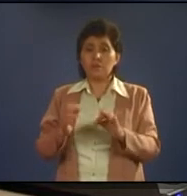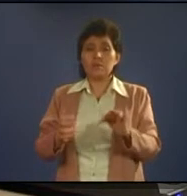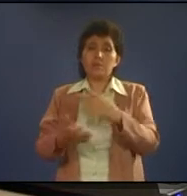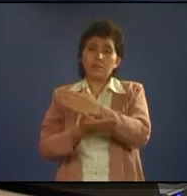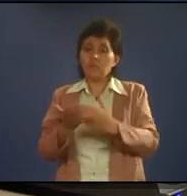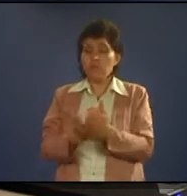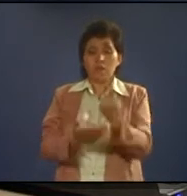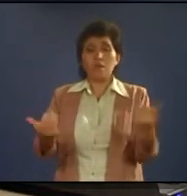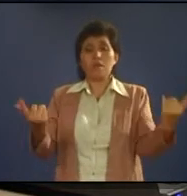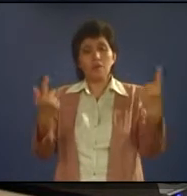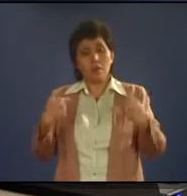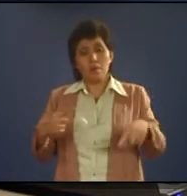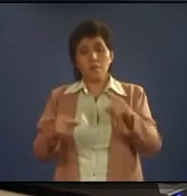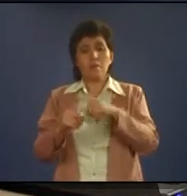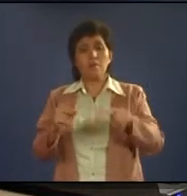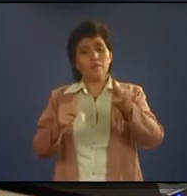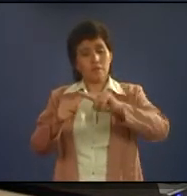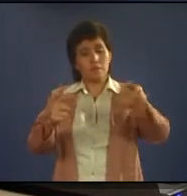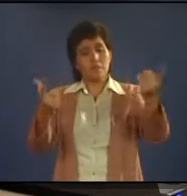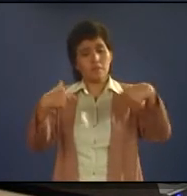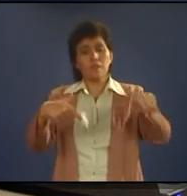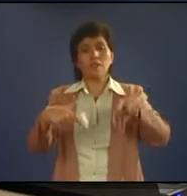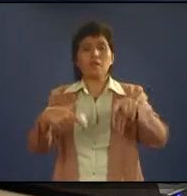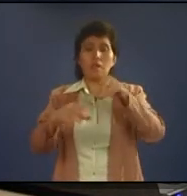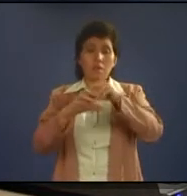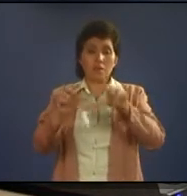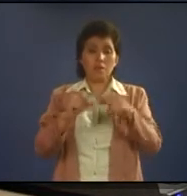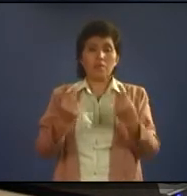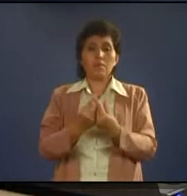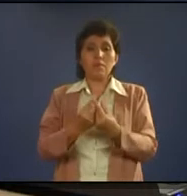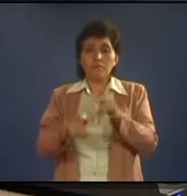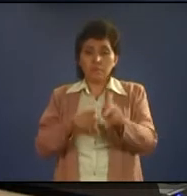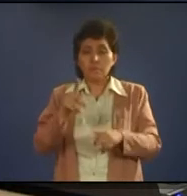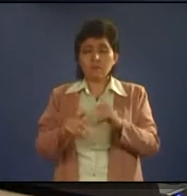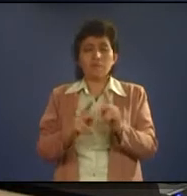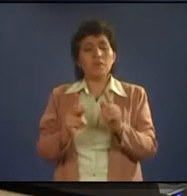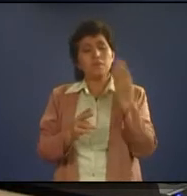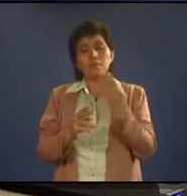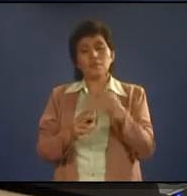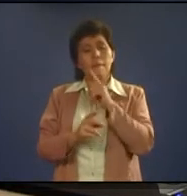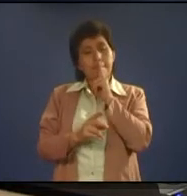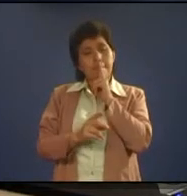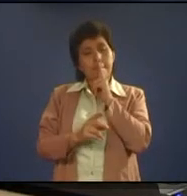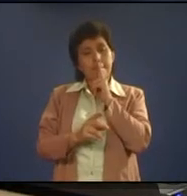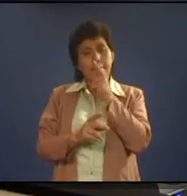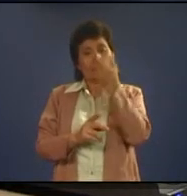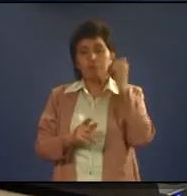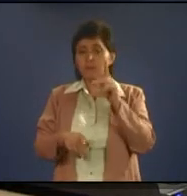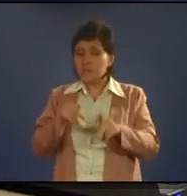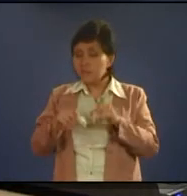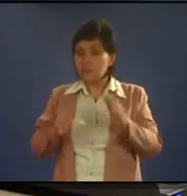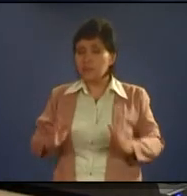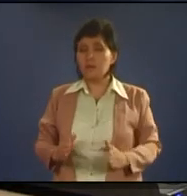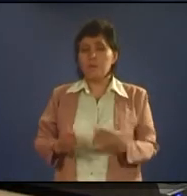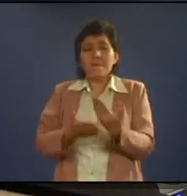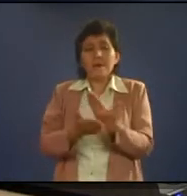first come into the group, the person would be more quiet because the person is quite new to the group, and the person actually needs to